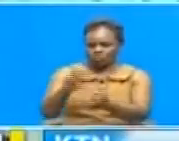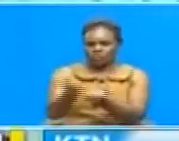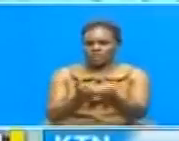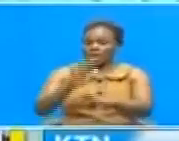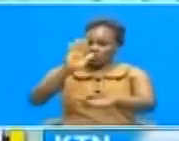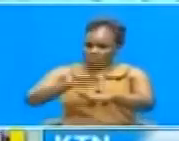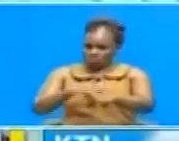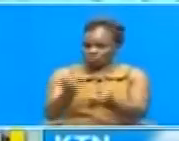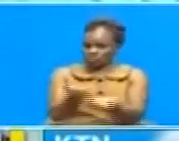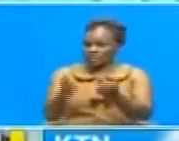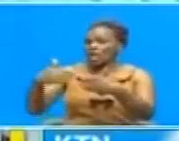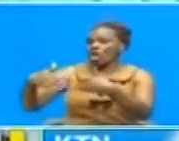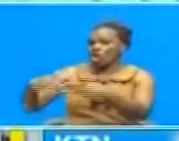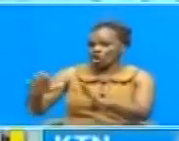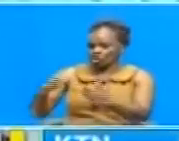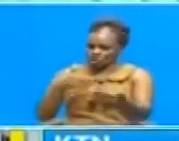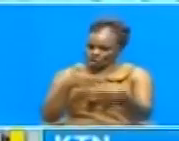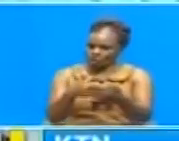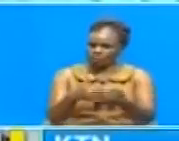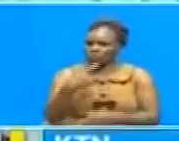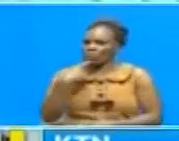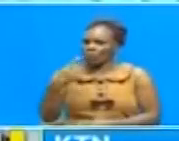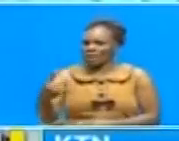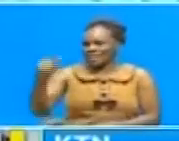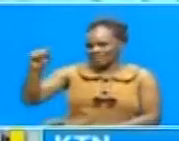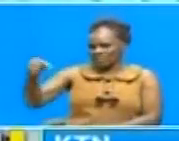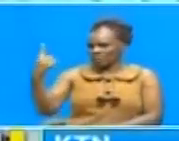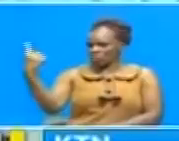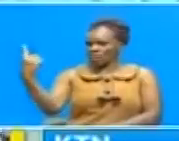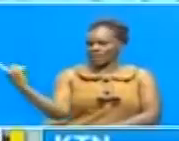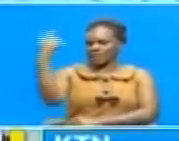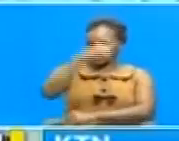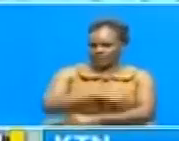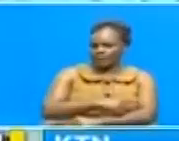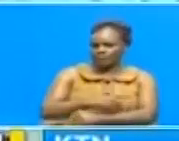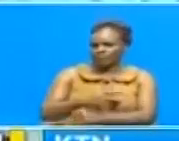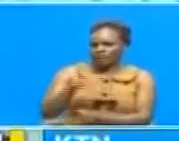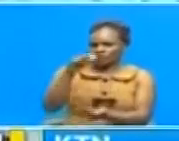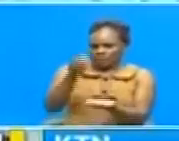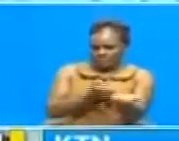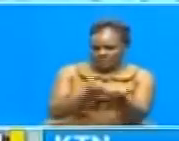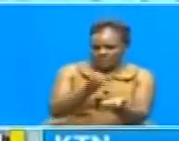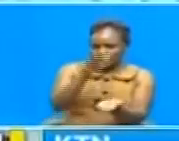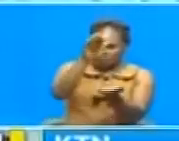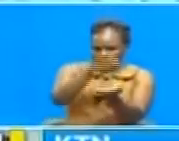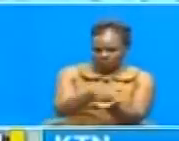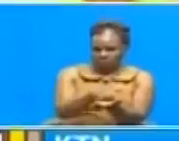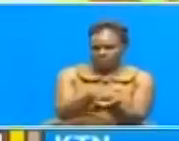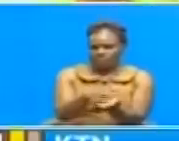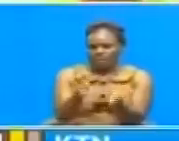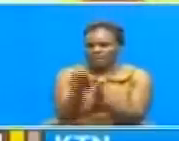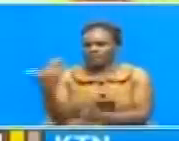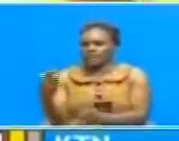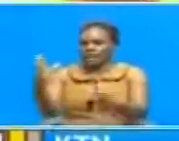Legitimate businesses are losing an estimated Kenya shillings 100 million per day in lost sales, destroyed property and products.